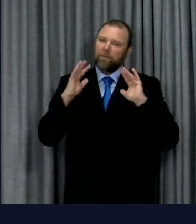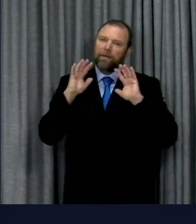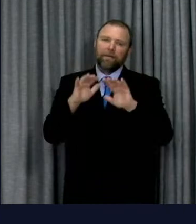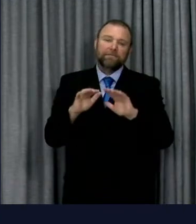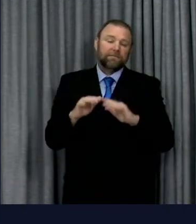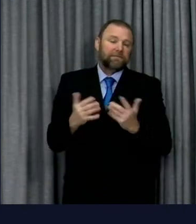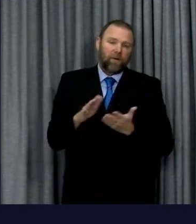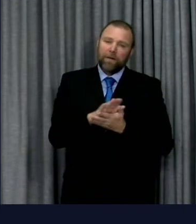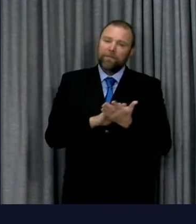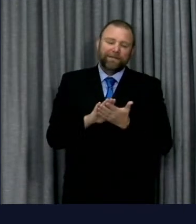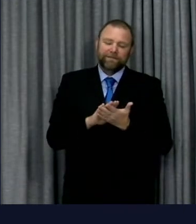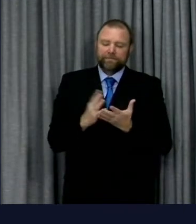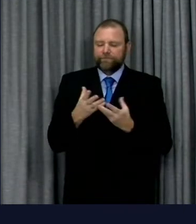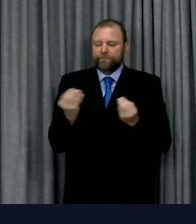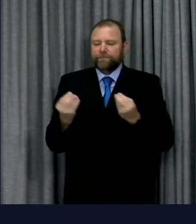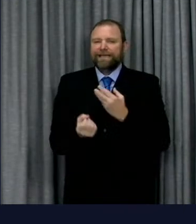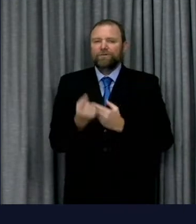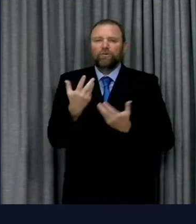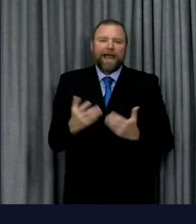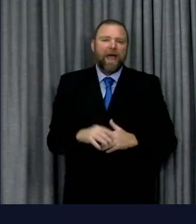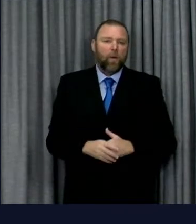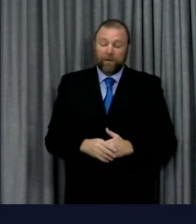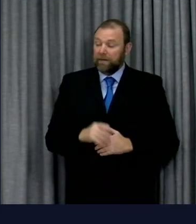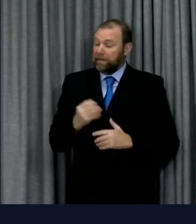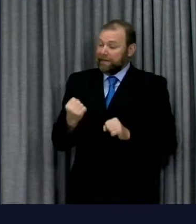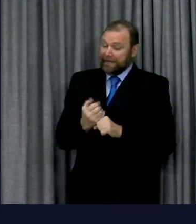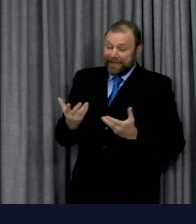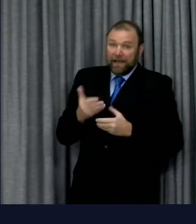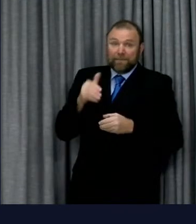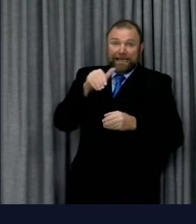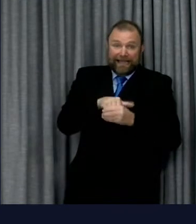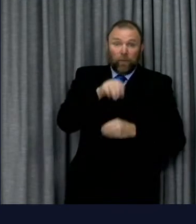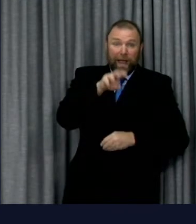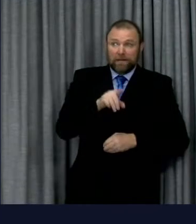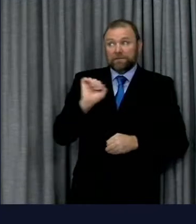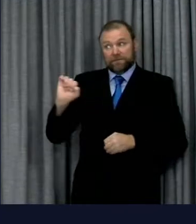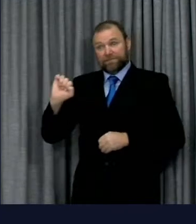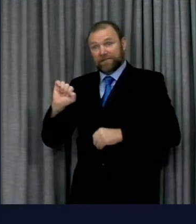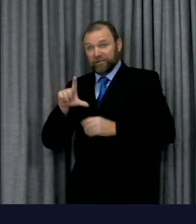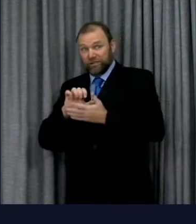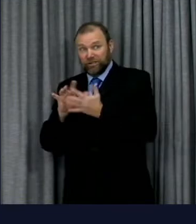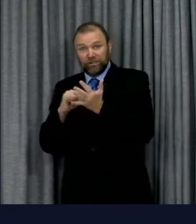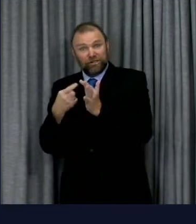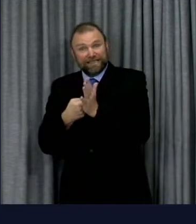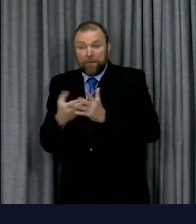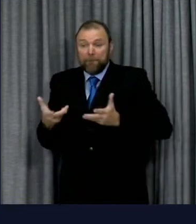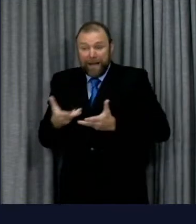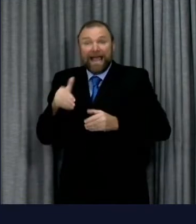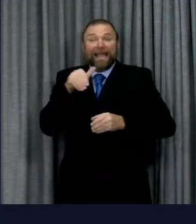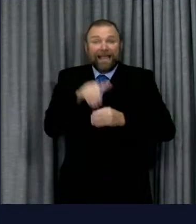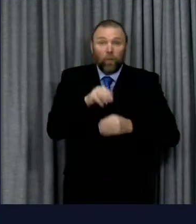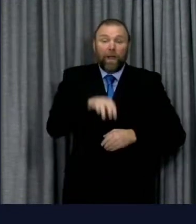games, where the game is in Wales and Chester's games are in Wales, then the